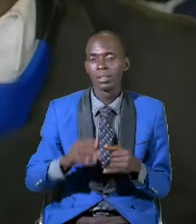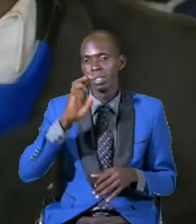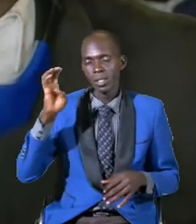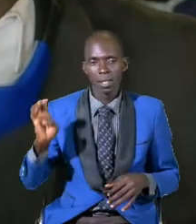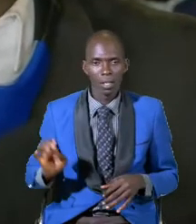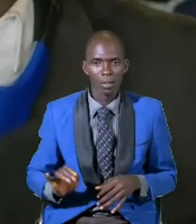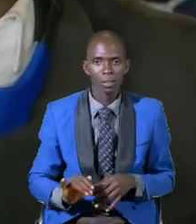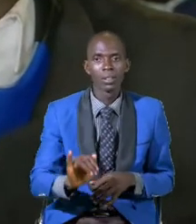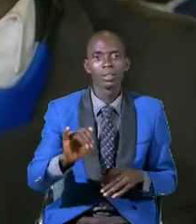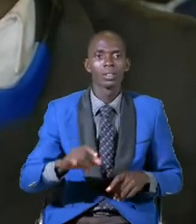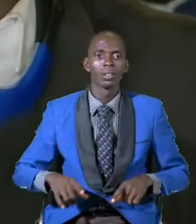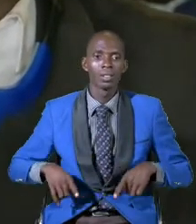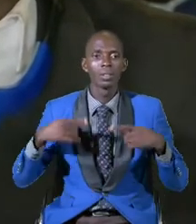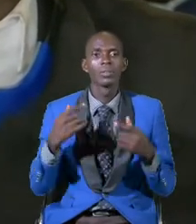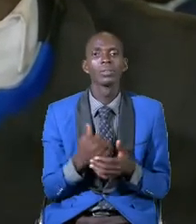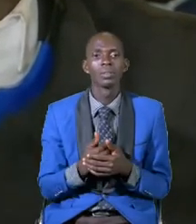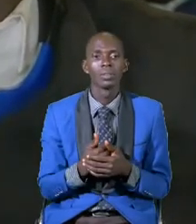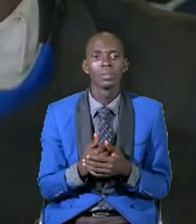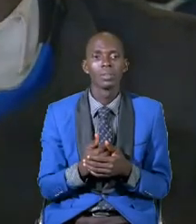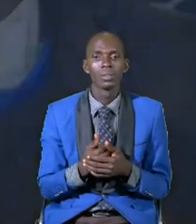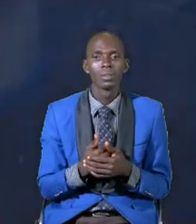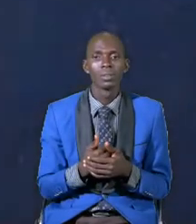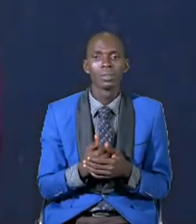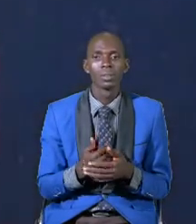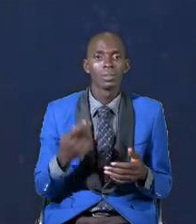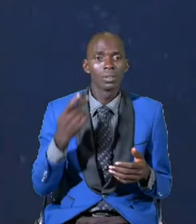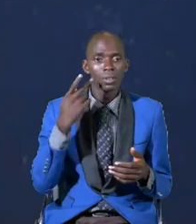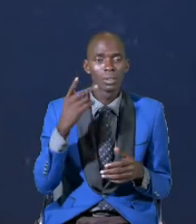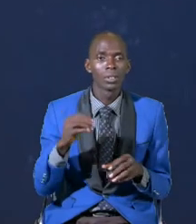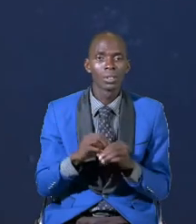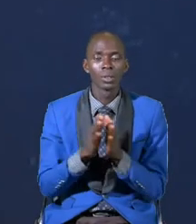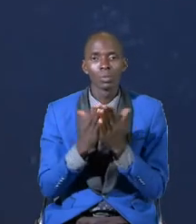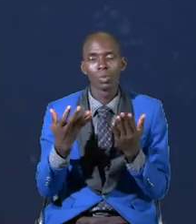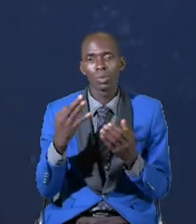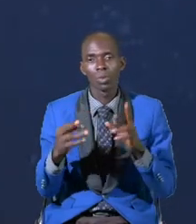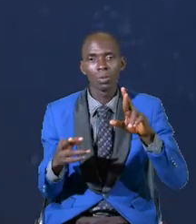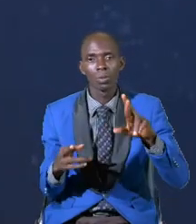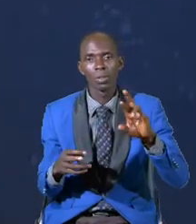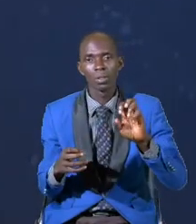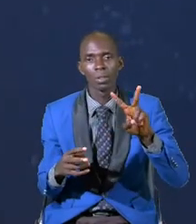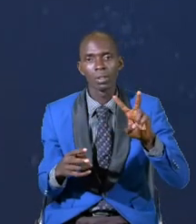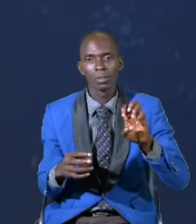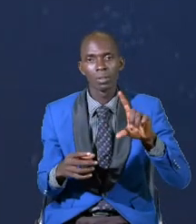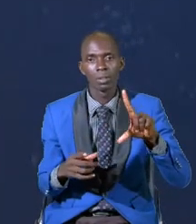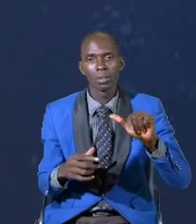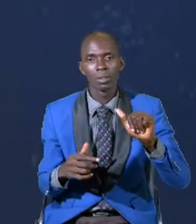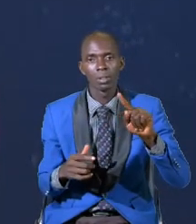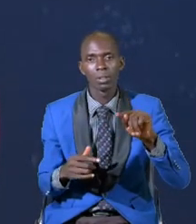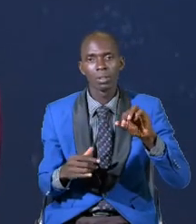everlasting life. Let's come to Revelation chapter 21. Revelation